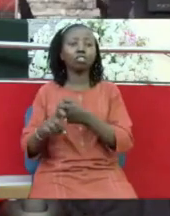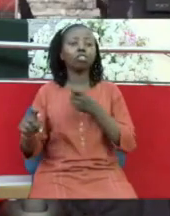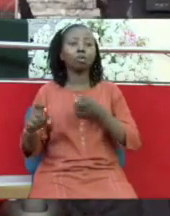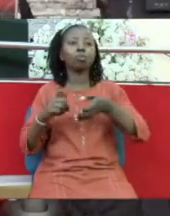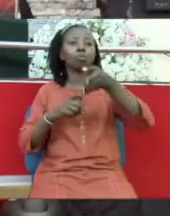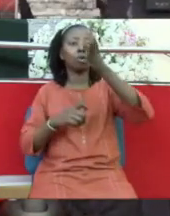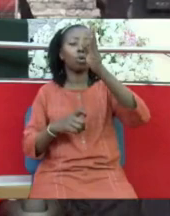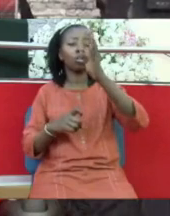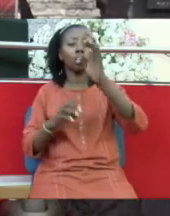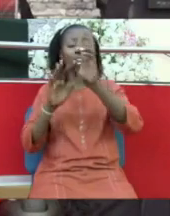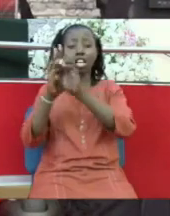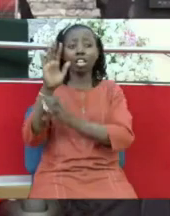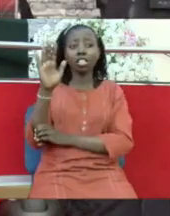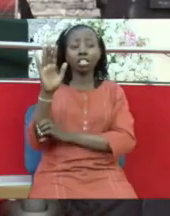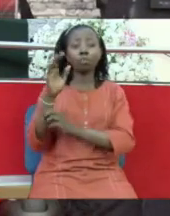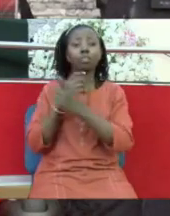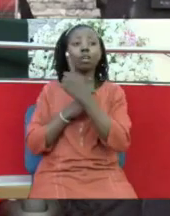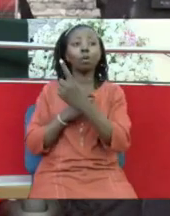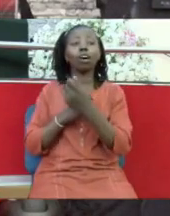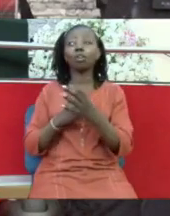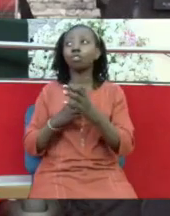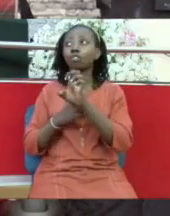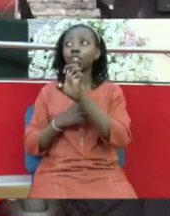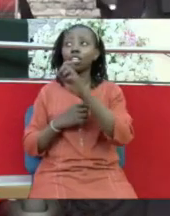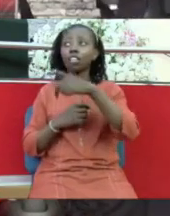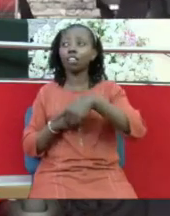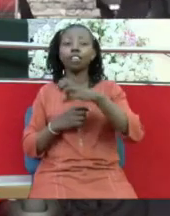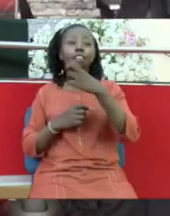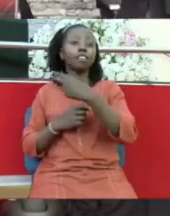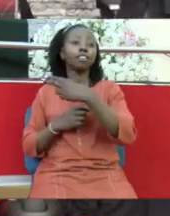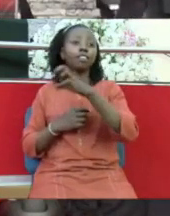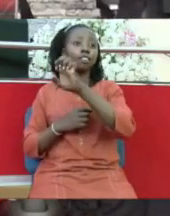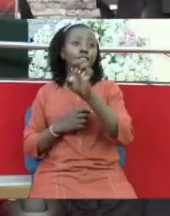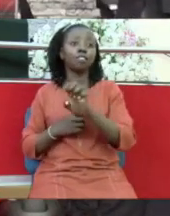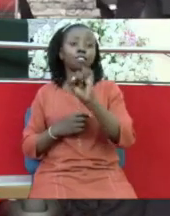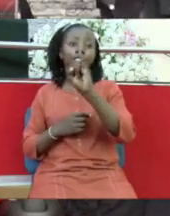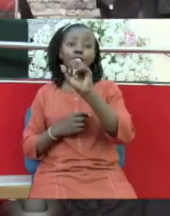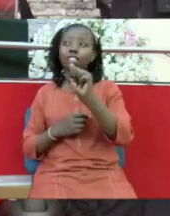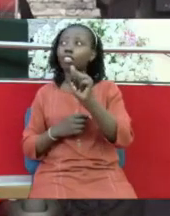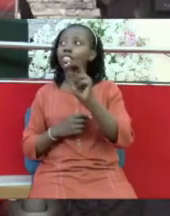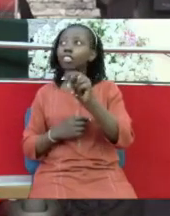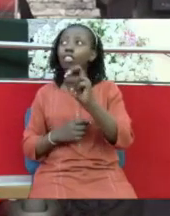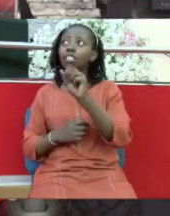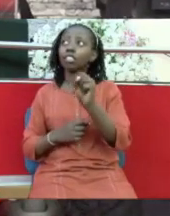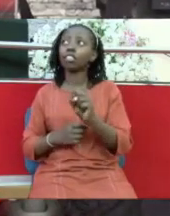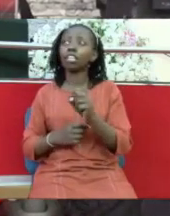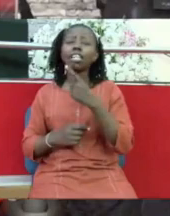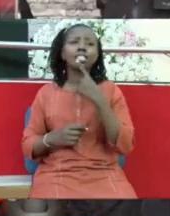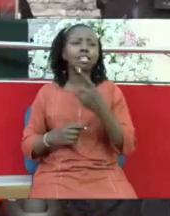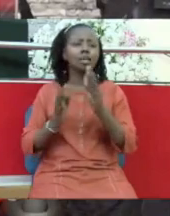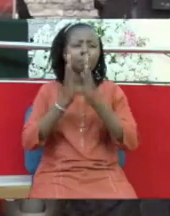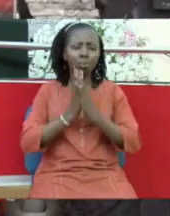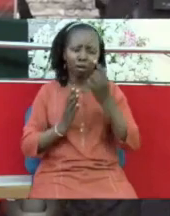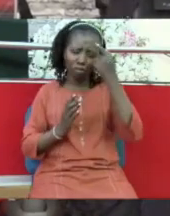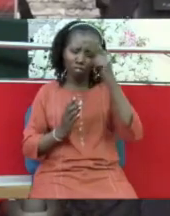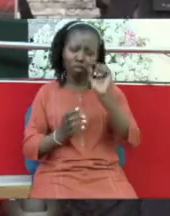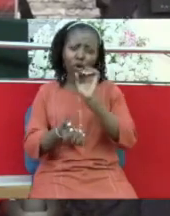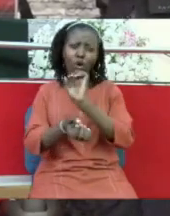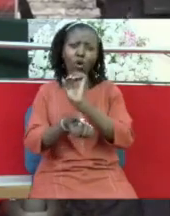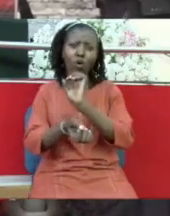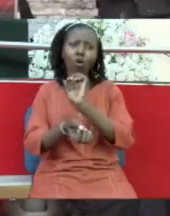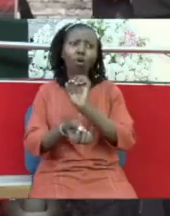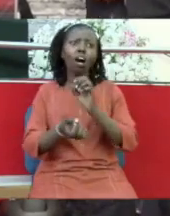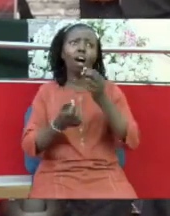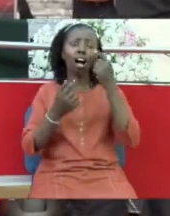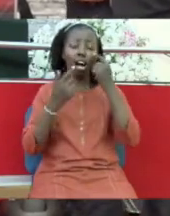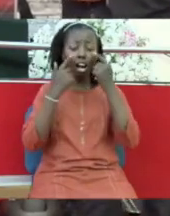Indeed, in chapter 1 of Ephesians, the Paul is saying, I'm praying for you for your eyes to be opened. That you